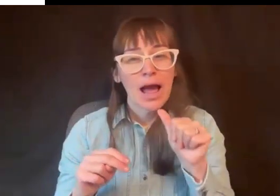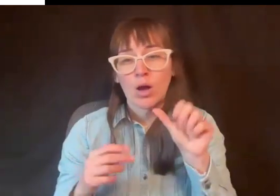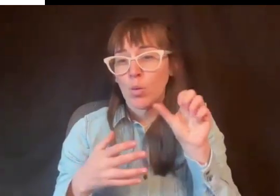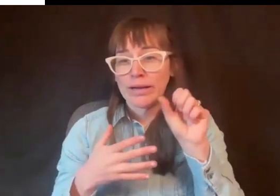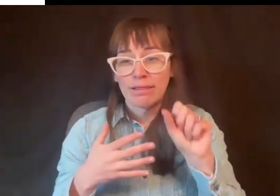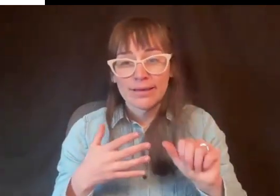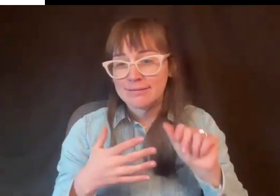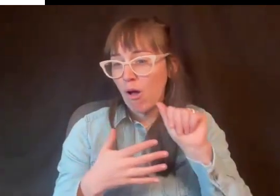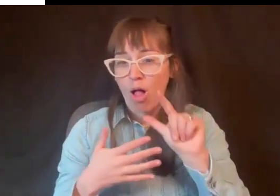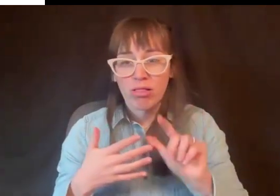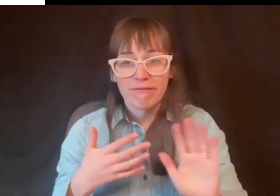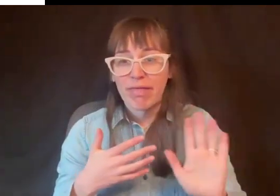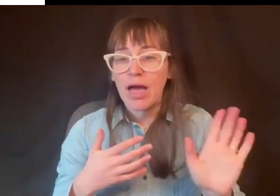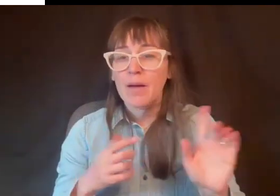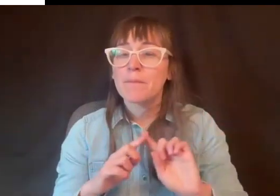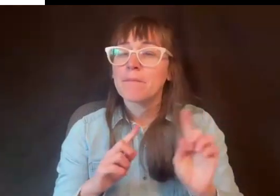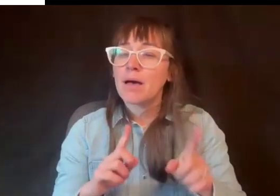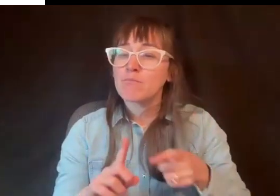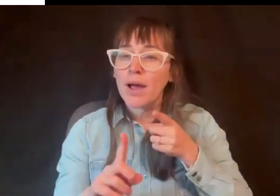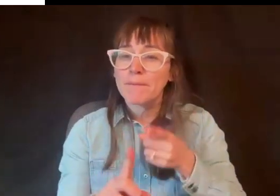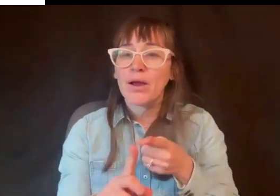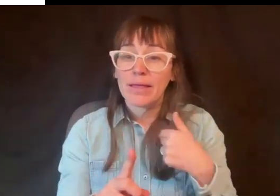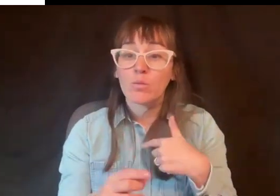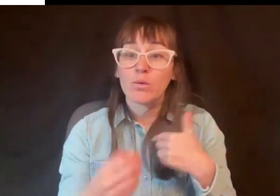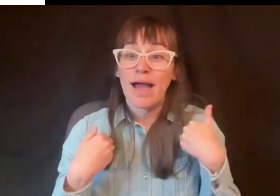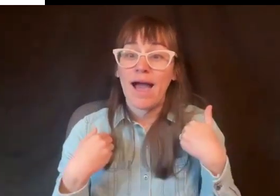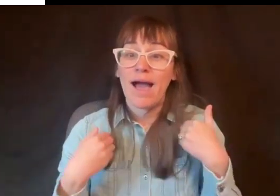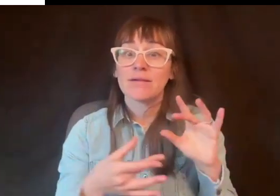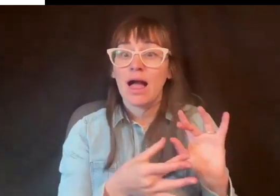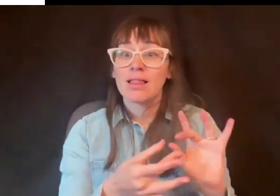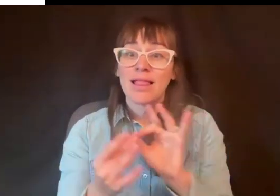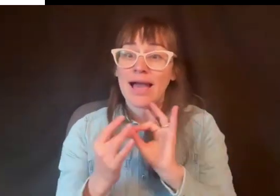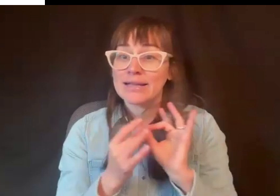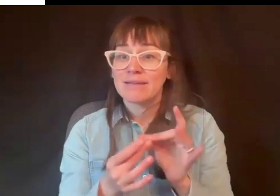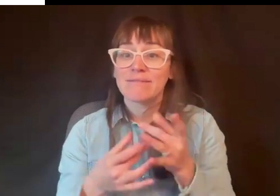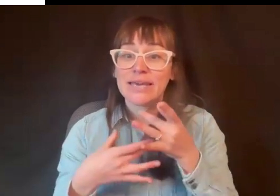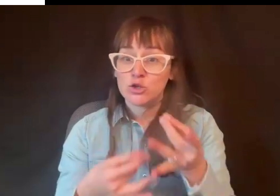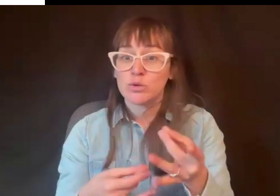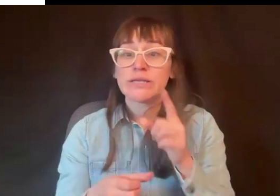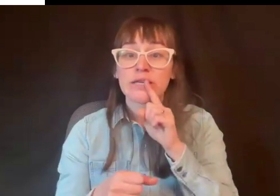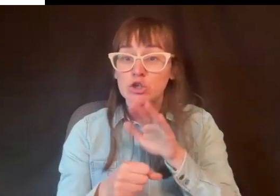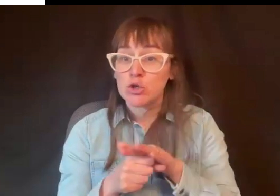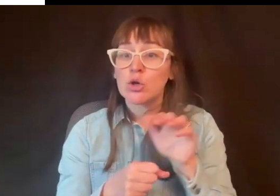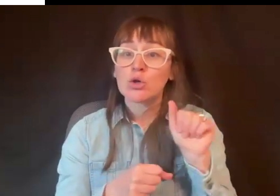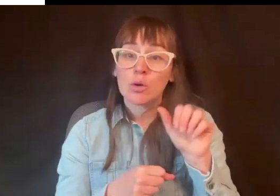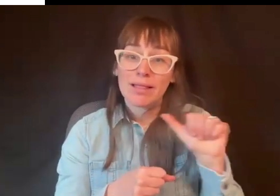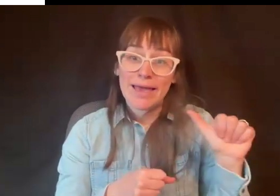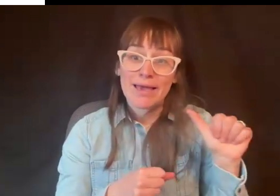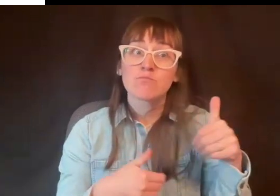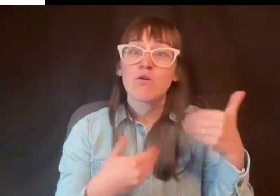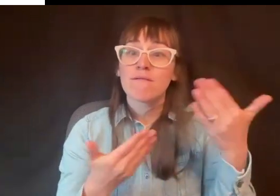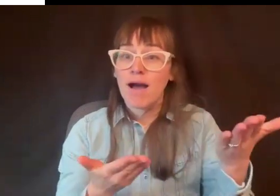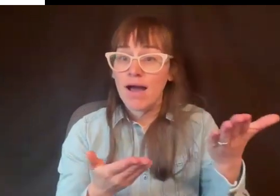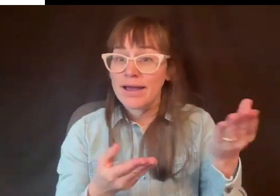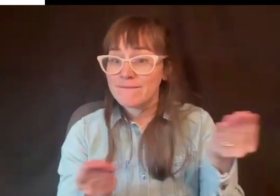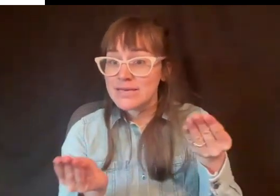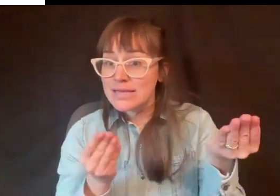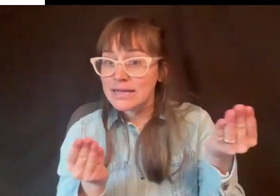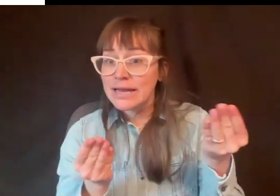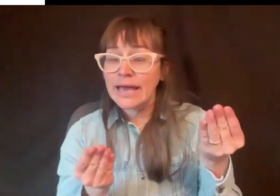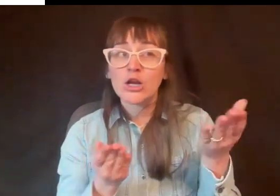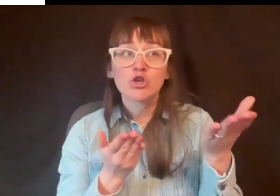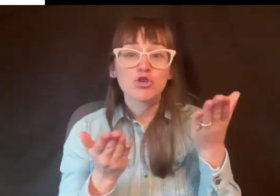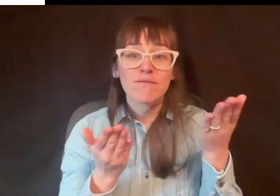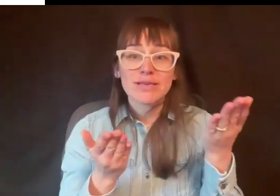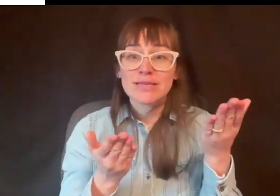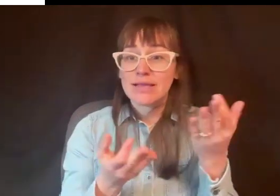but primarily, we all have a collective interest in ensuring that AAAs provide or facilitate services that are free of